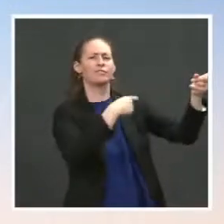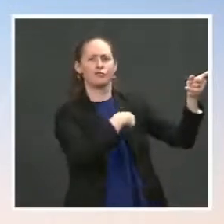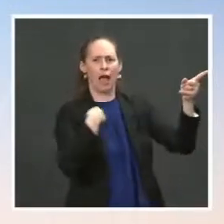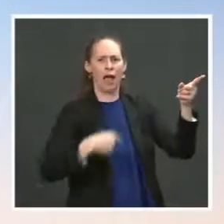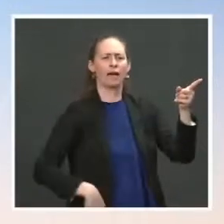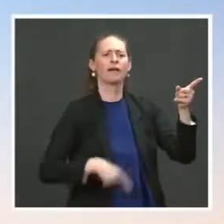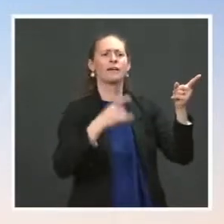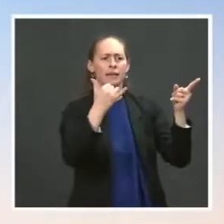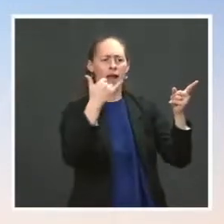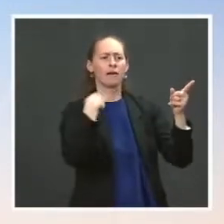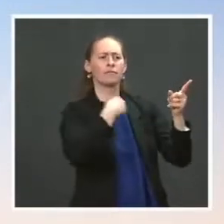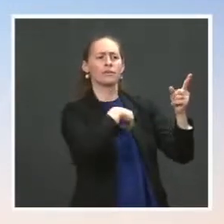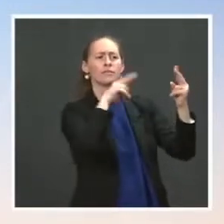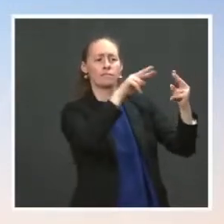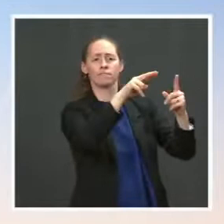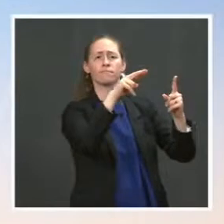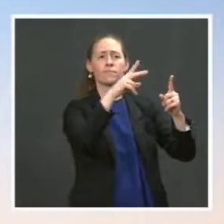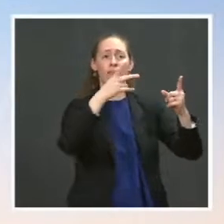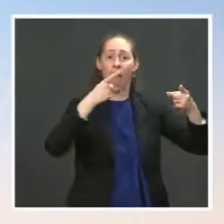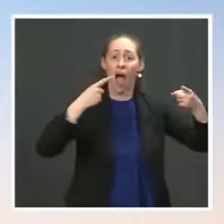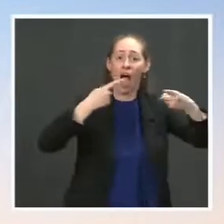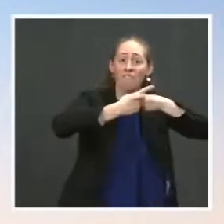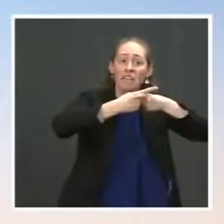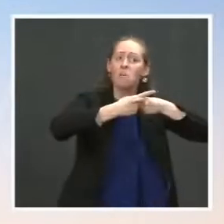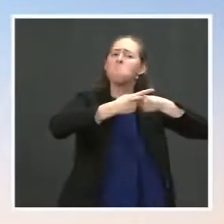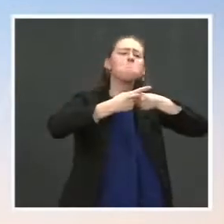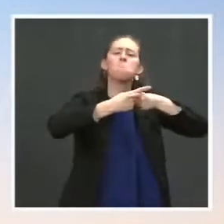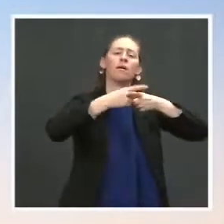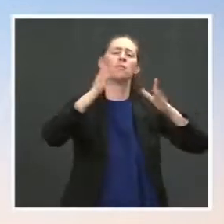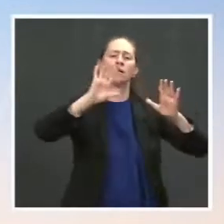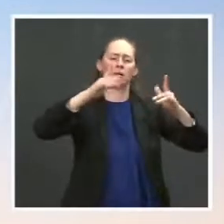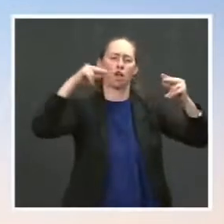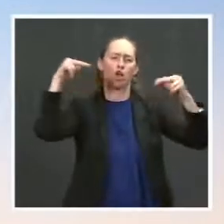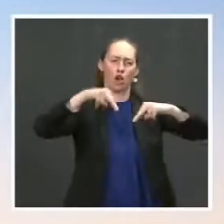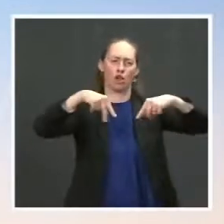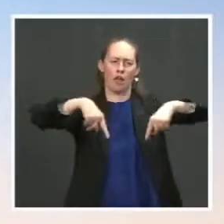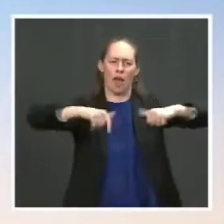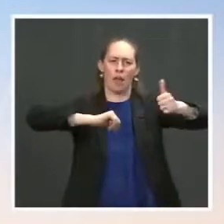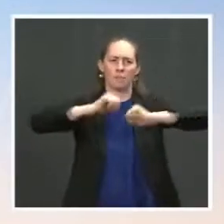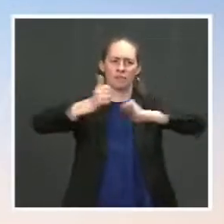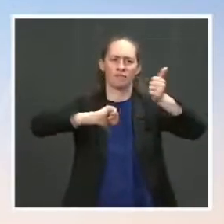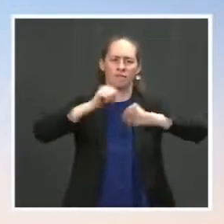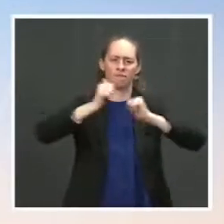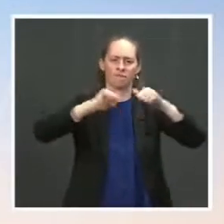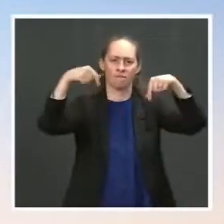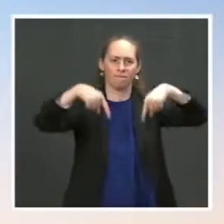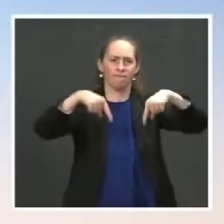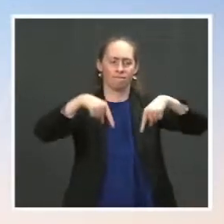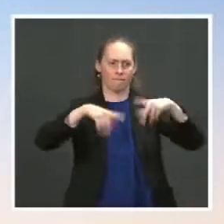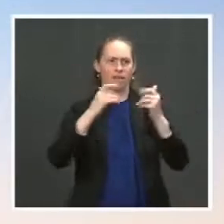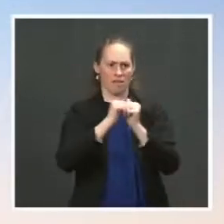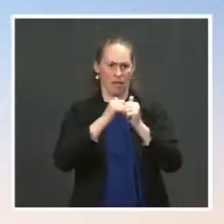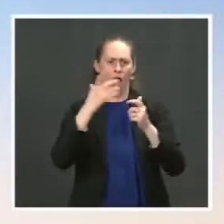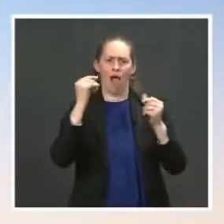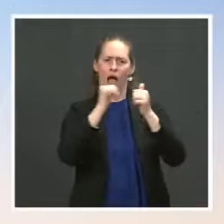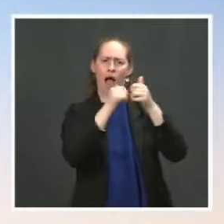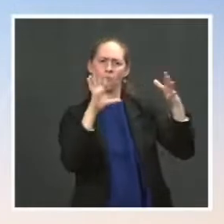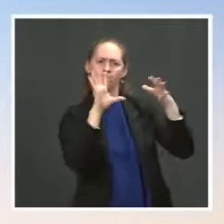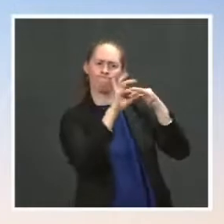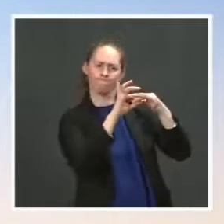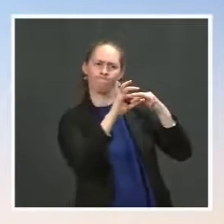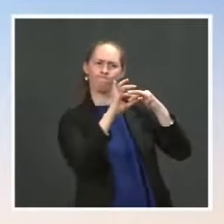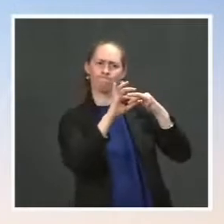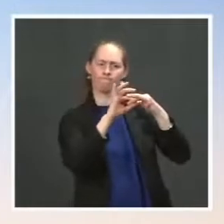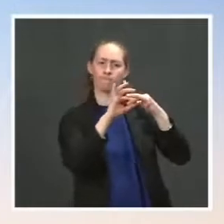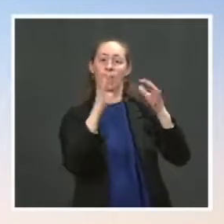competition, not about conflict. And our focus is also on approaching the relationship from a position of strength. So